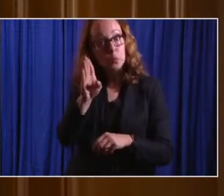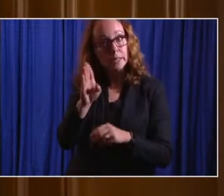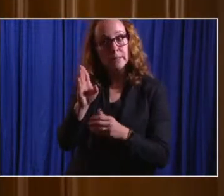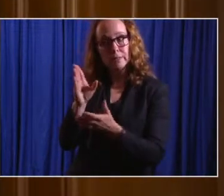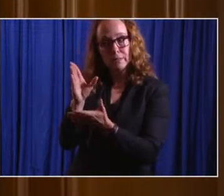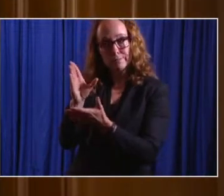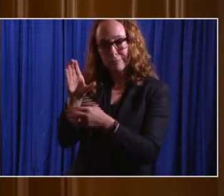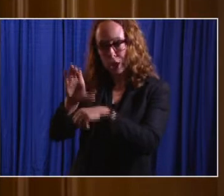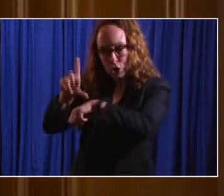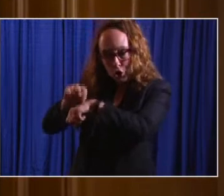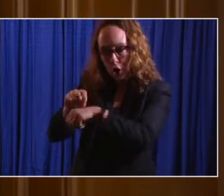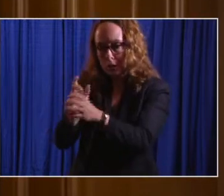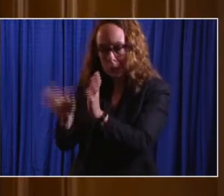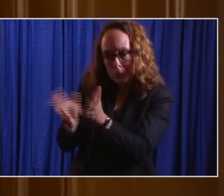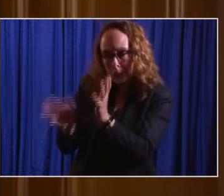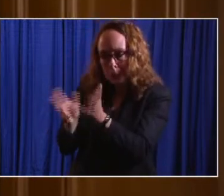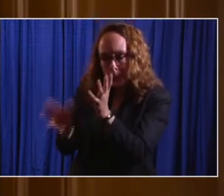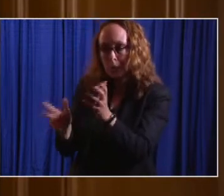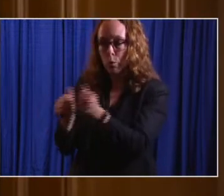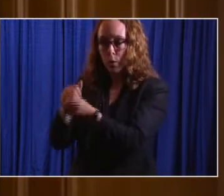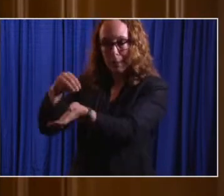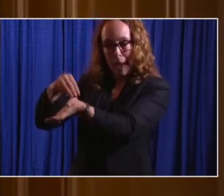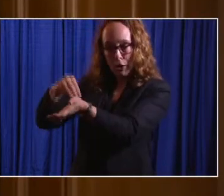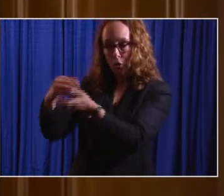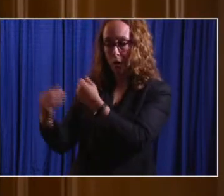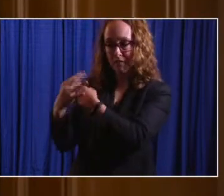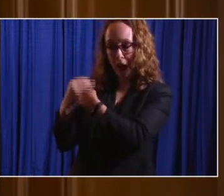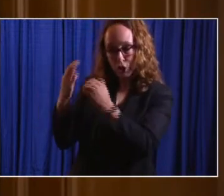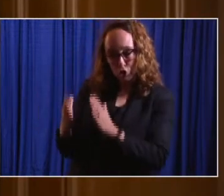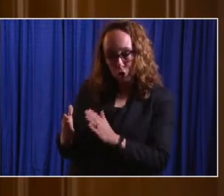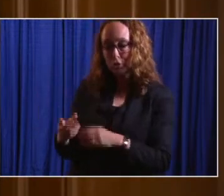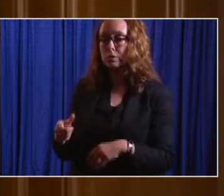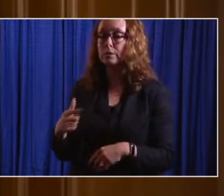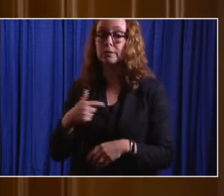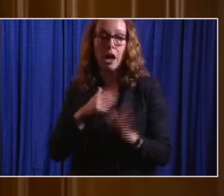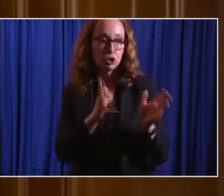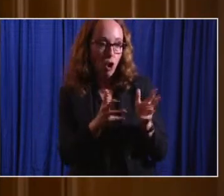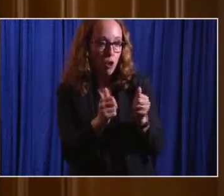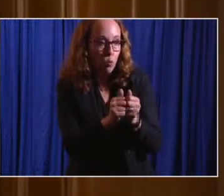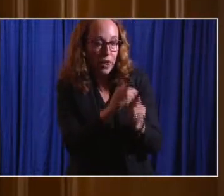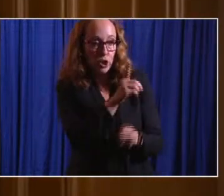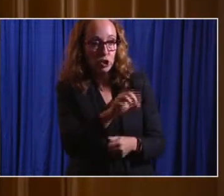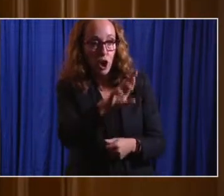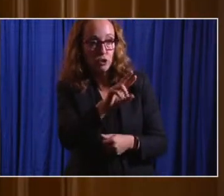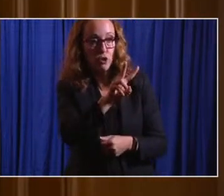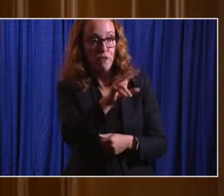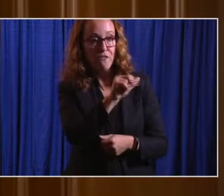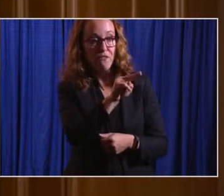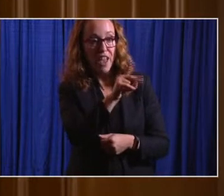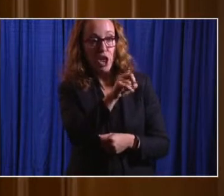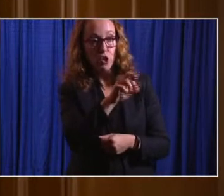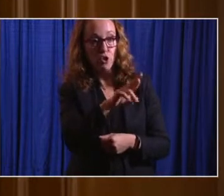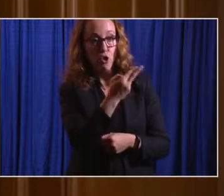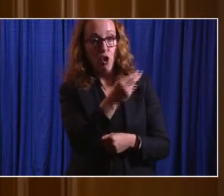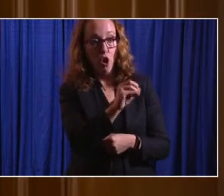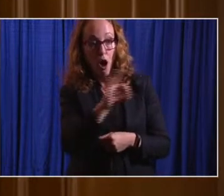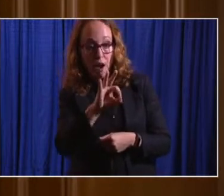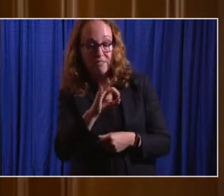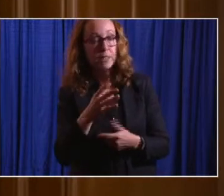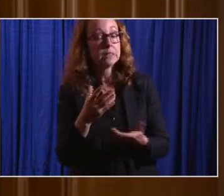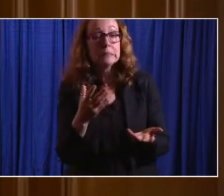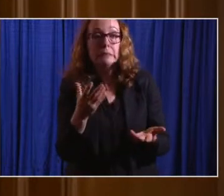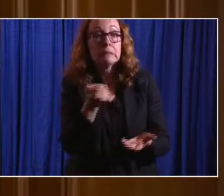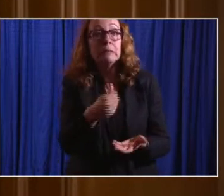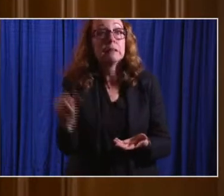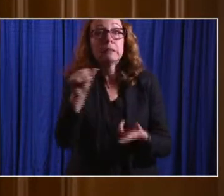advisors. We'll certainly talk to Dr. Vanderhoff. But as far as any other changes, yeah, there may be other